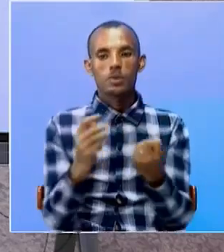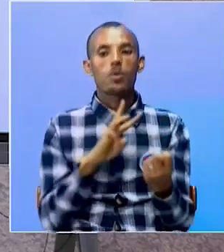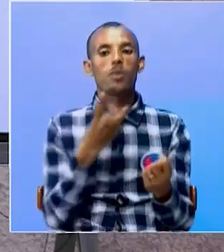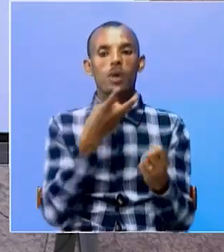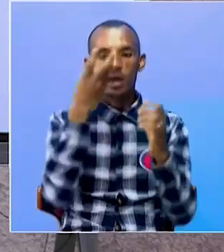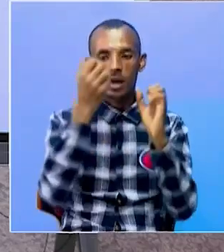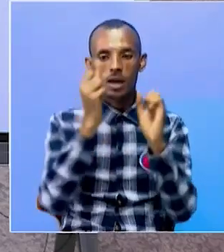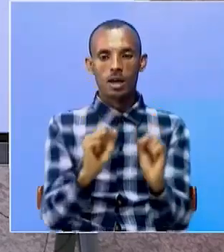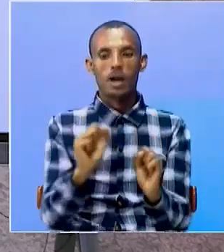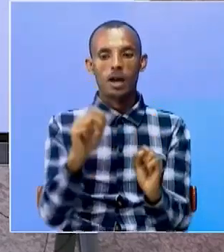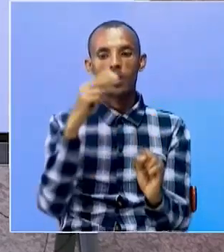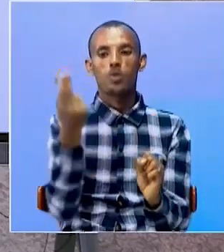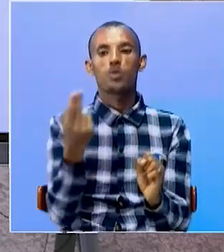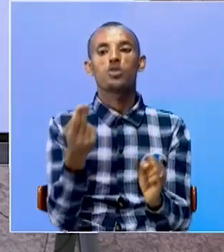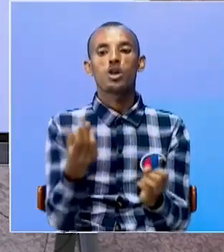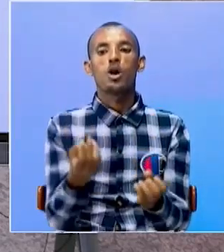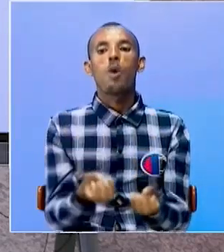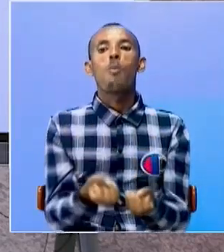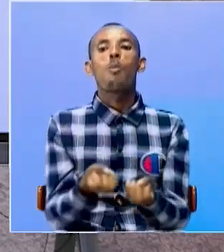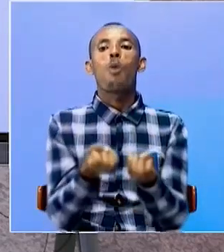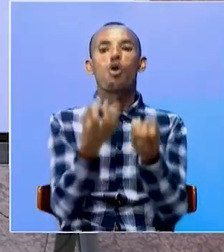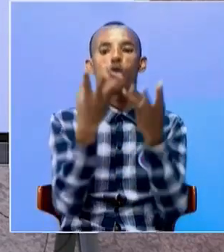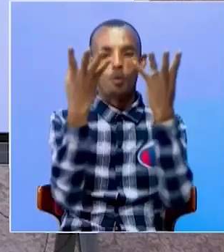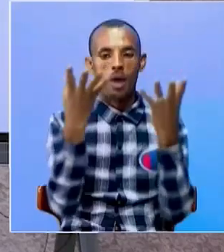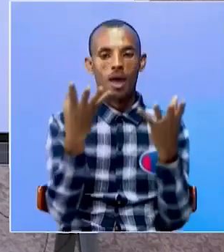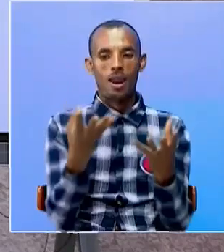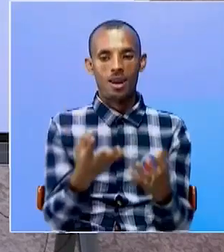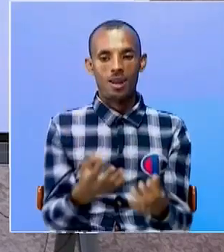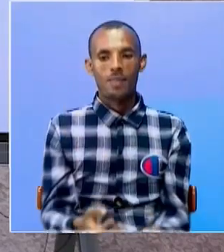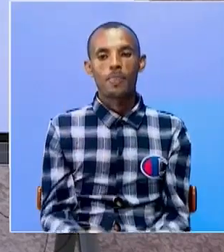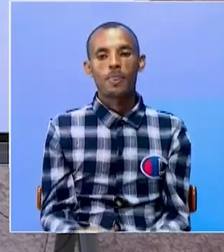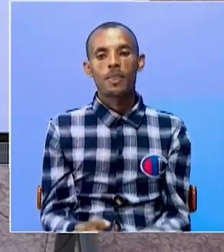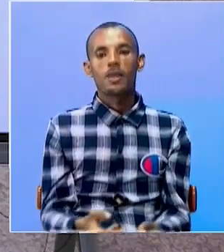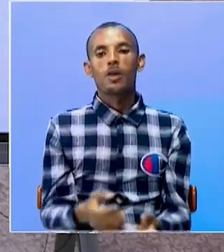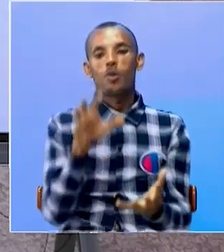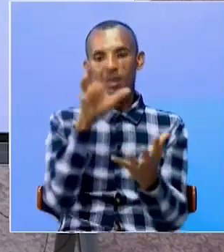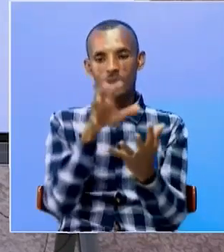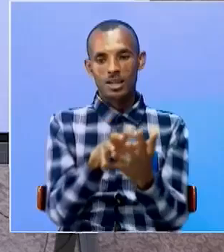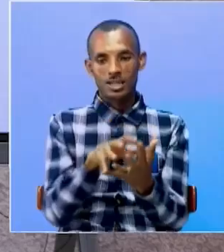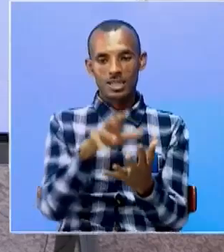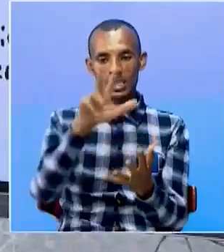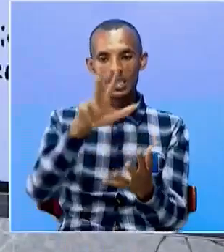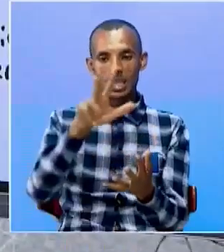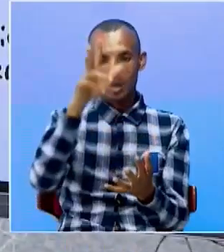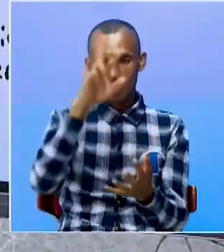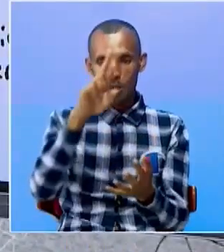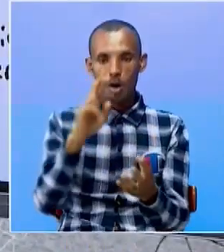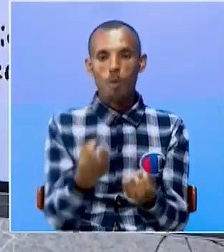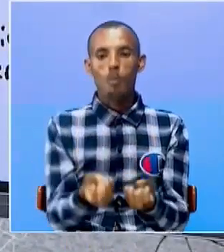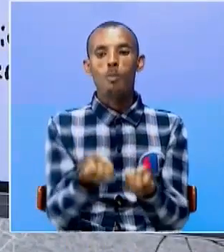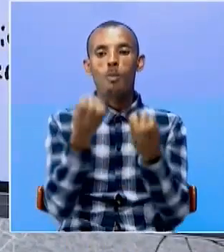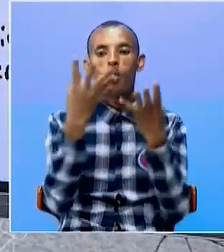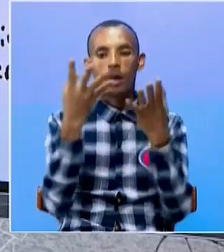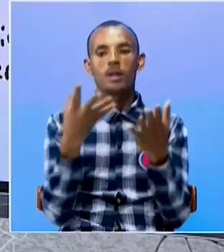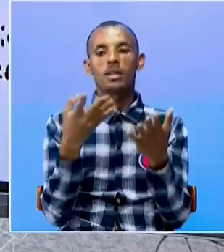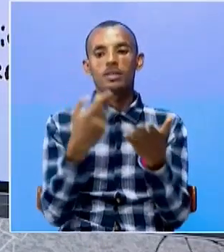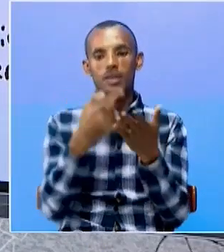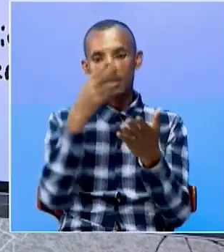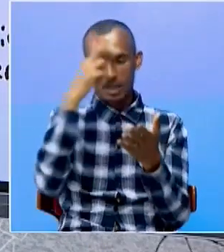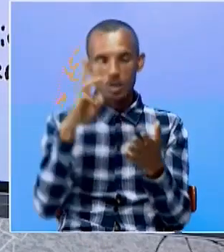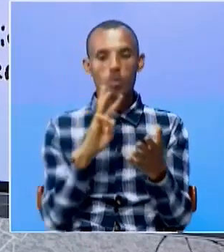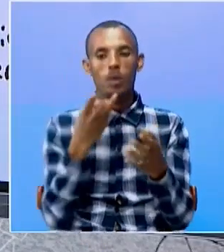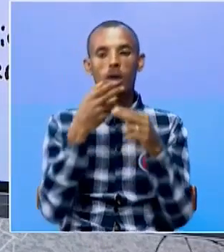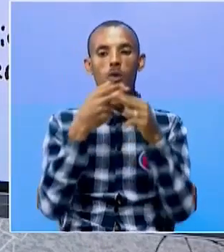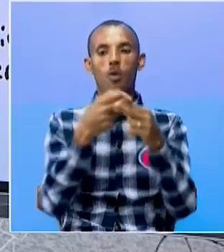the term polynomial. If an algebraic expression contains 3 or more terms, in that case we call it